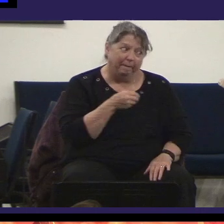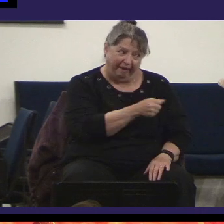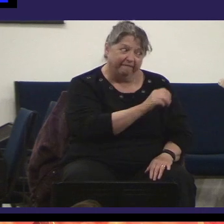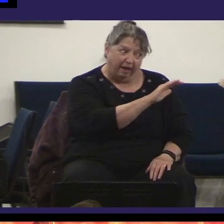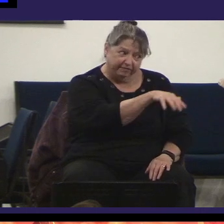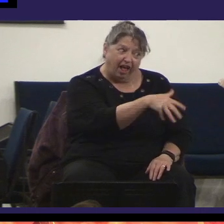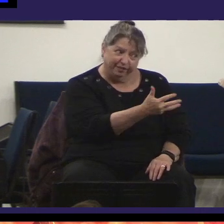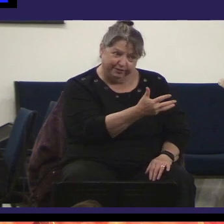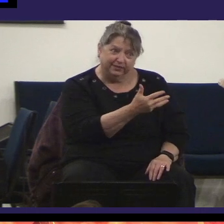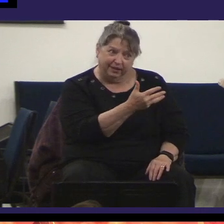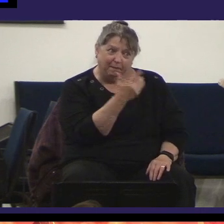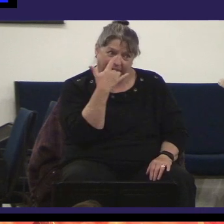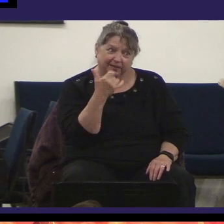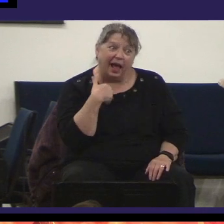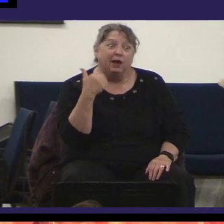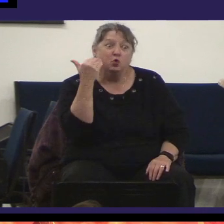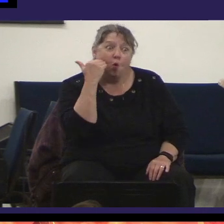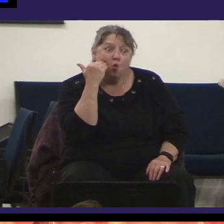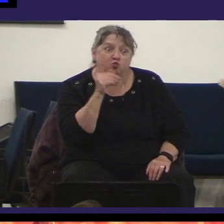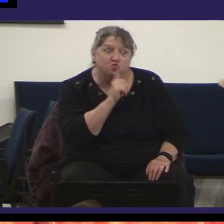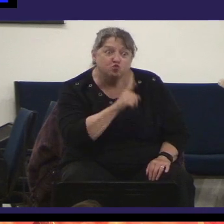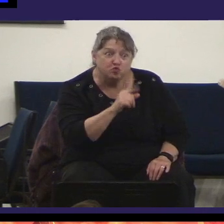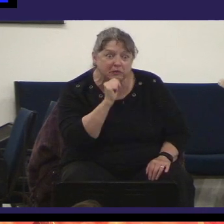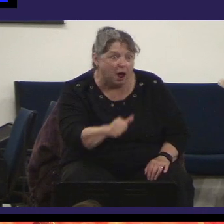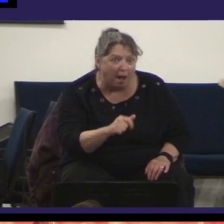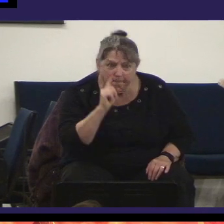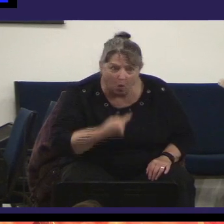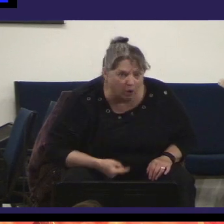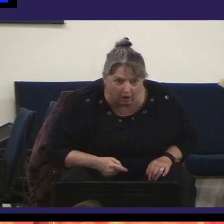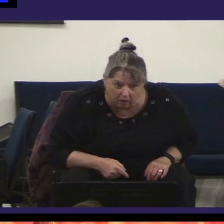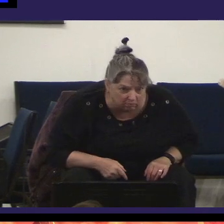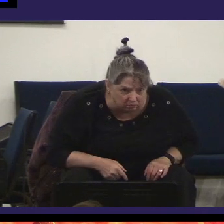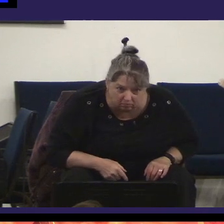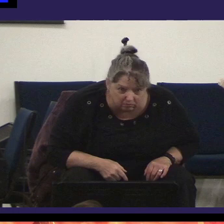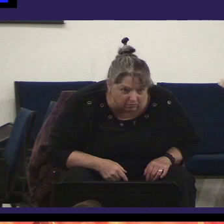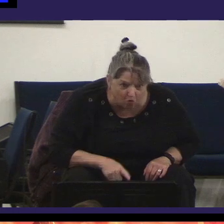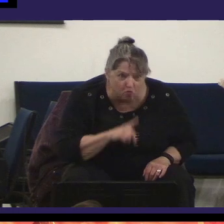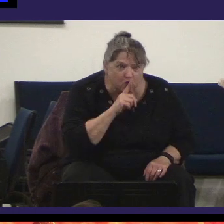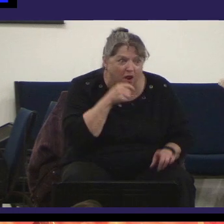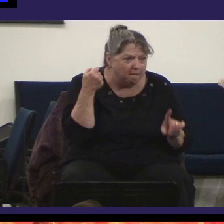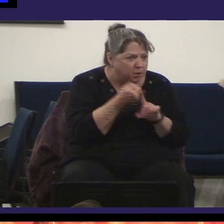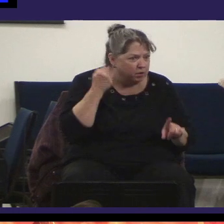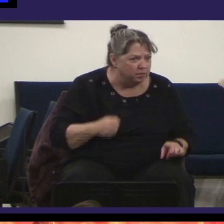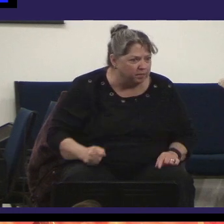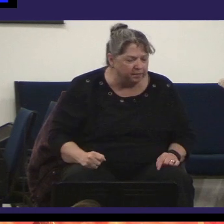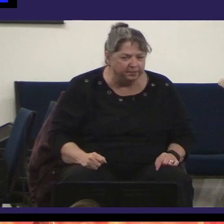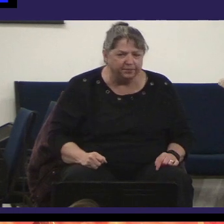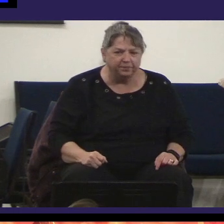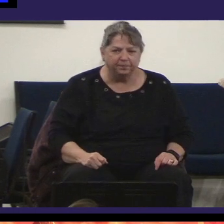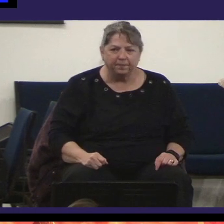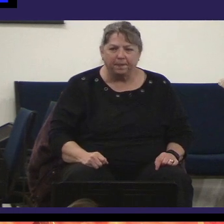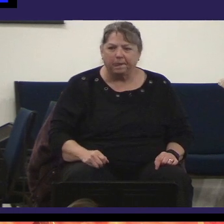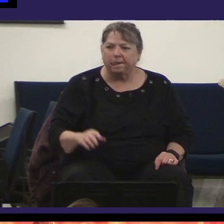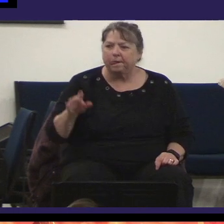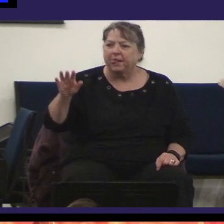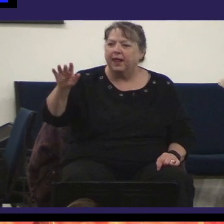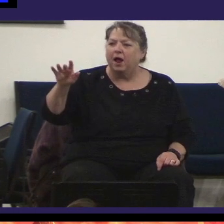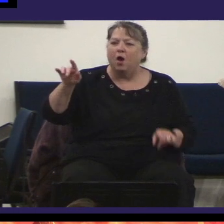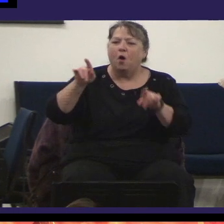to just let you know that the song that you picked this morning, that we just finished